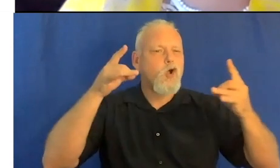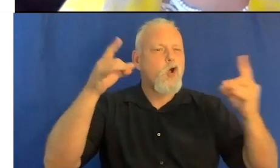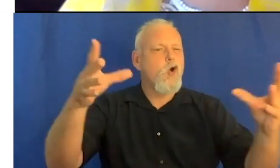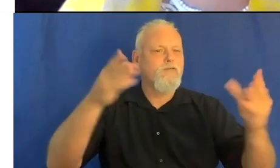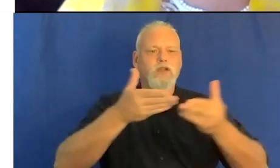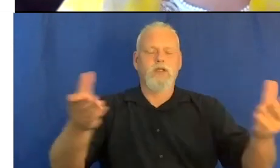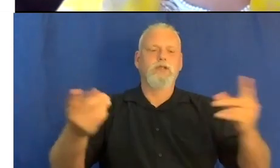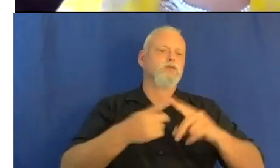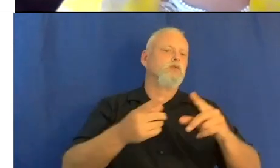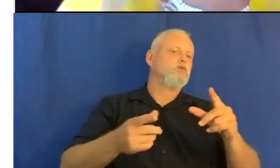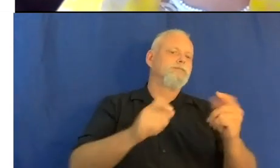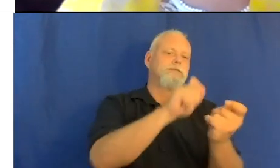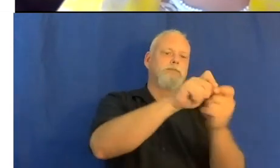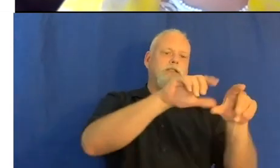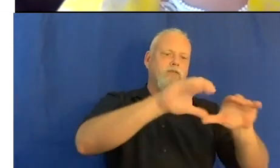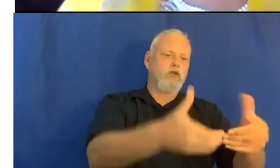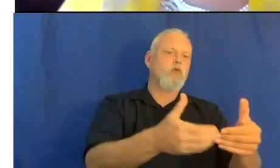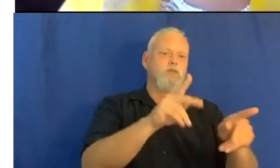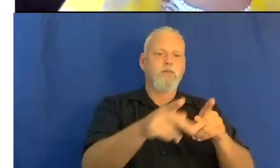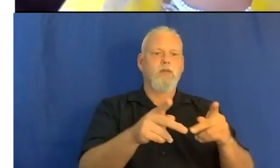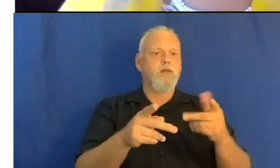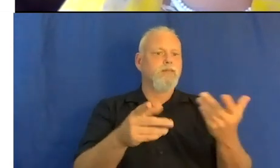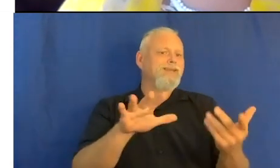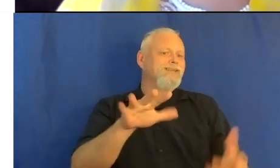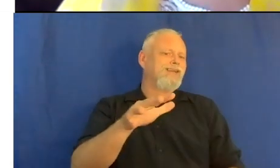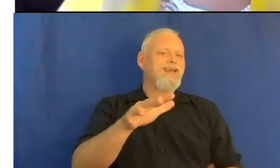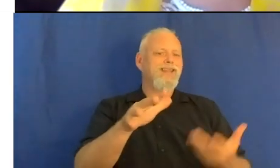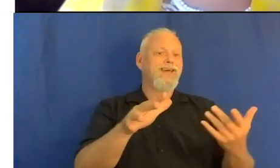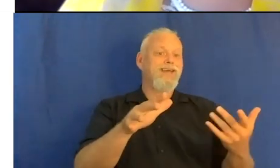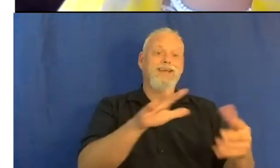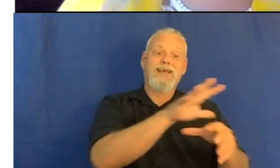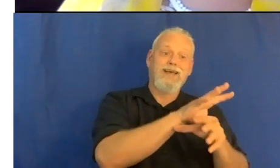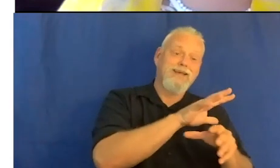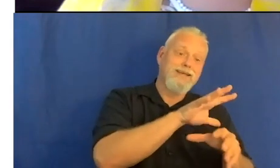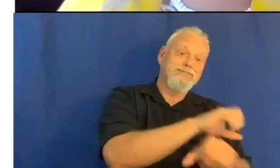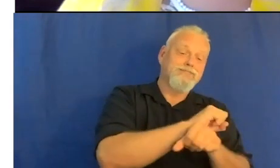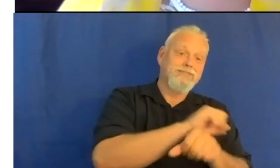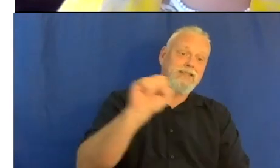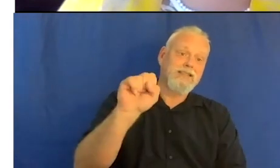of people, and it's akin to slavery and genocide. And people who use drugs,